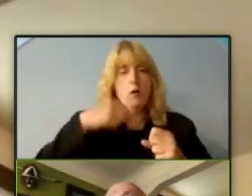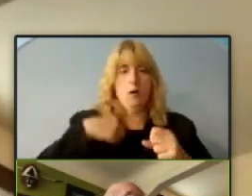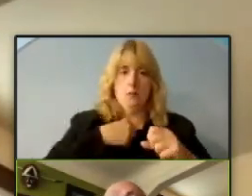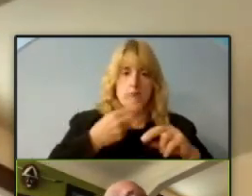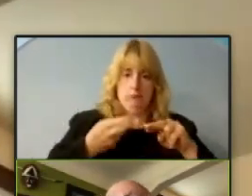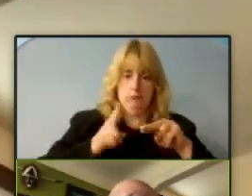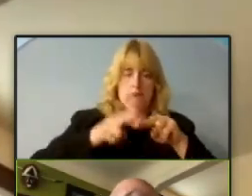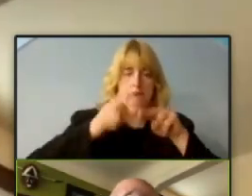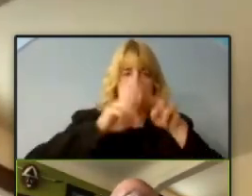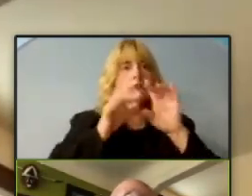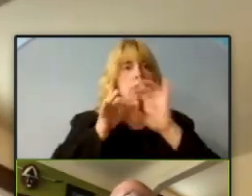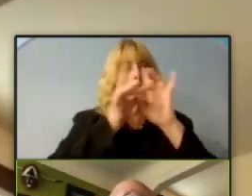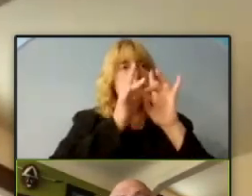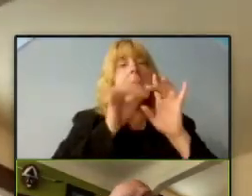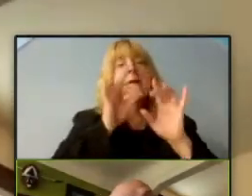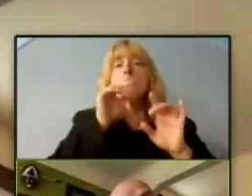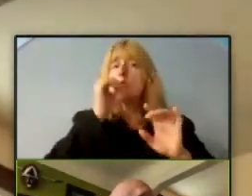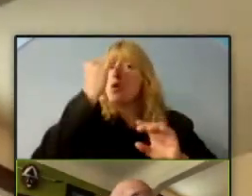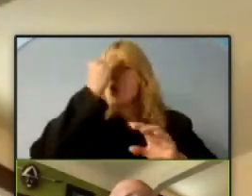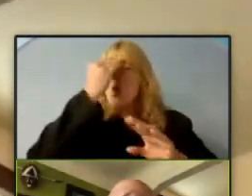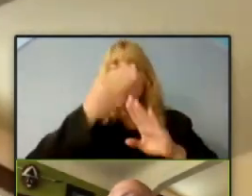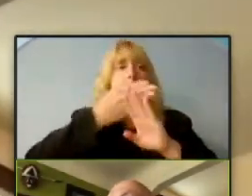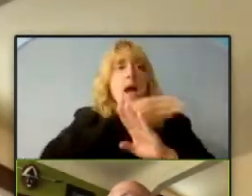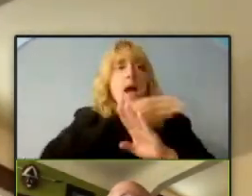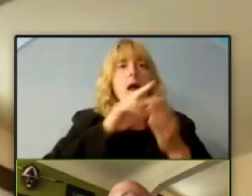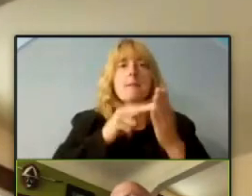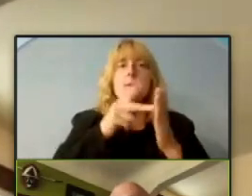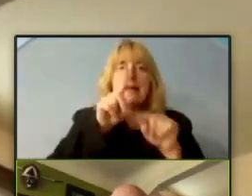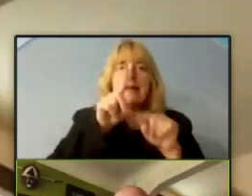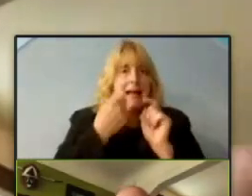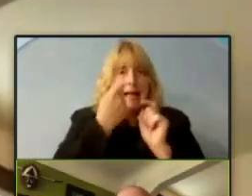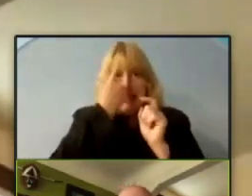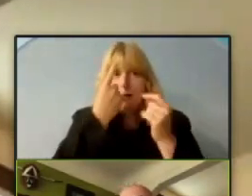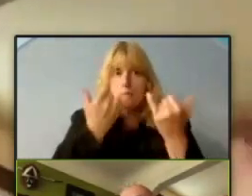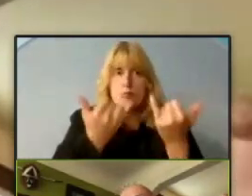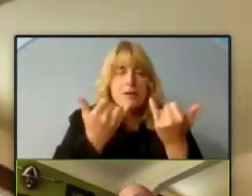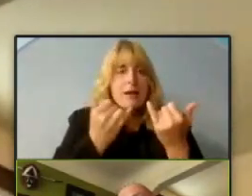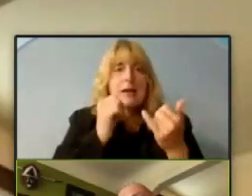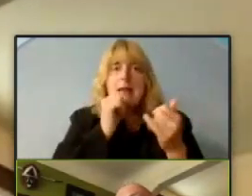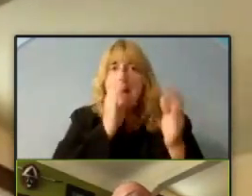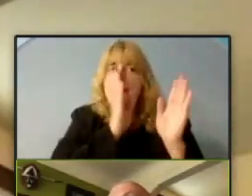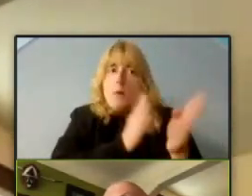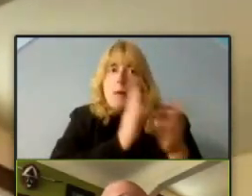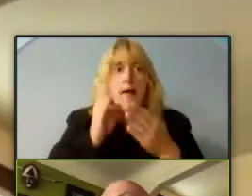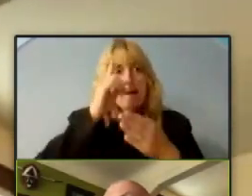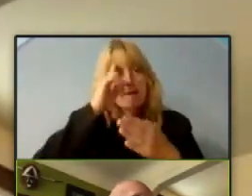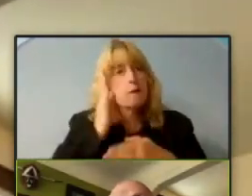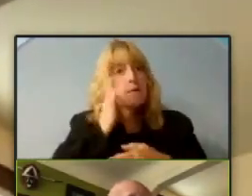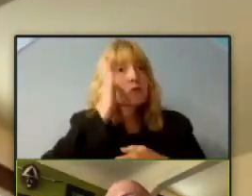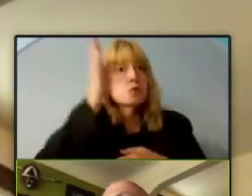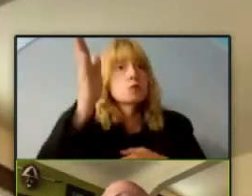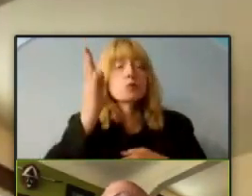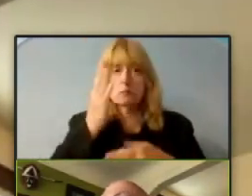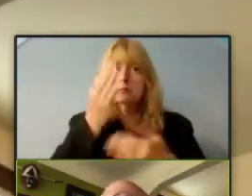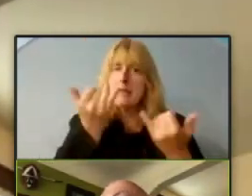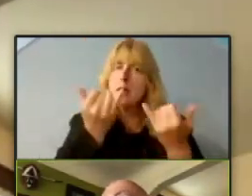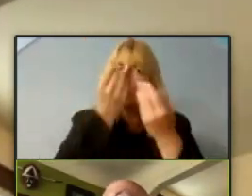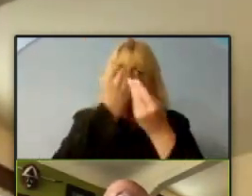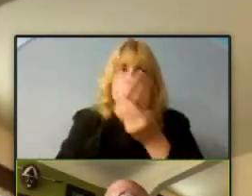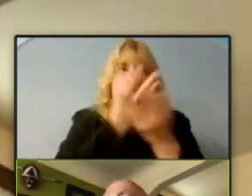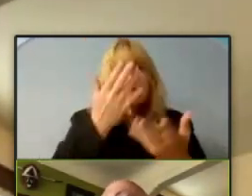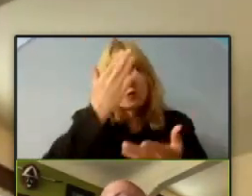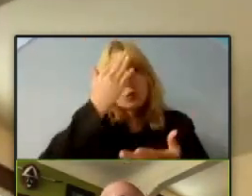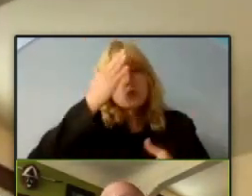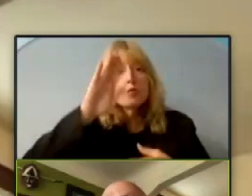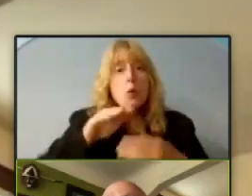don't understand the present, and then are not prepared for the future. So, did you know that the majority of people with African